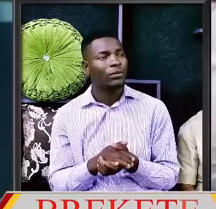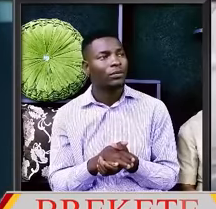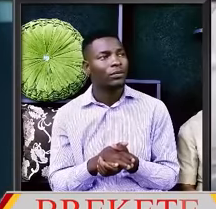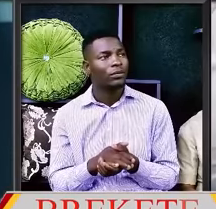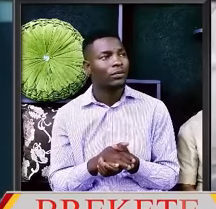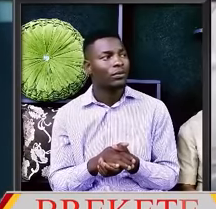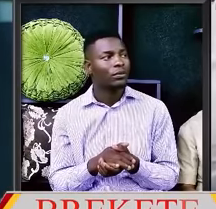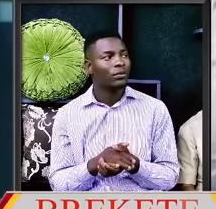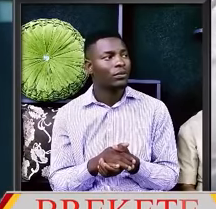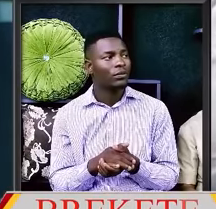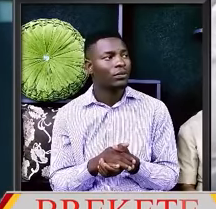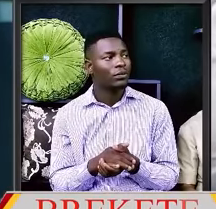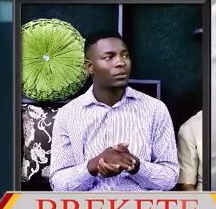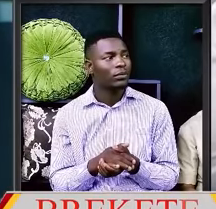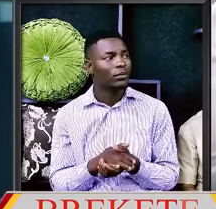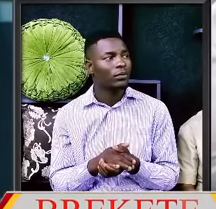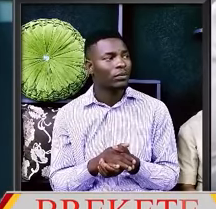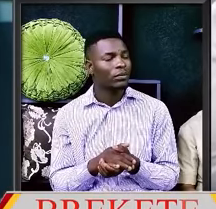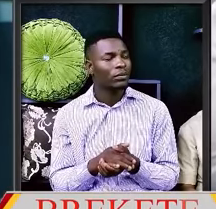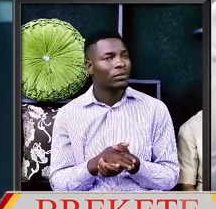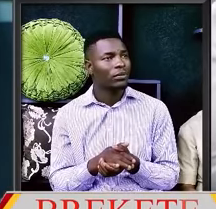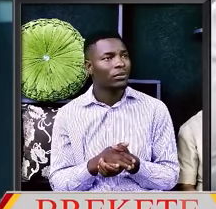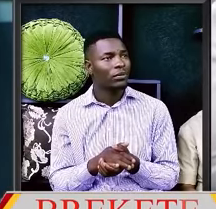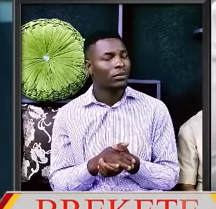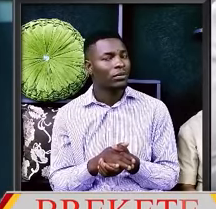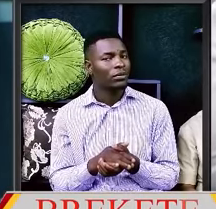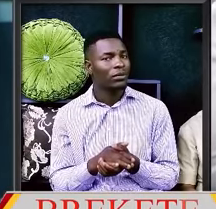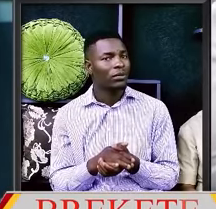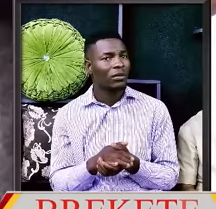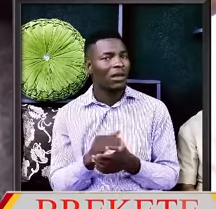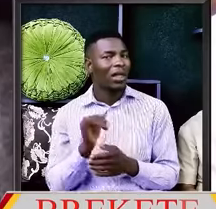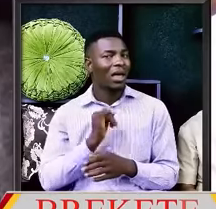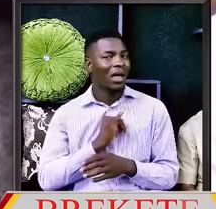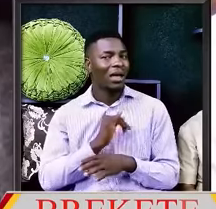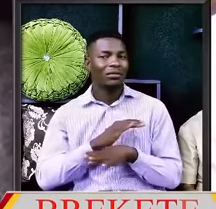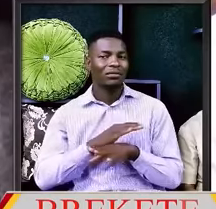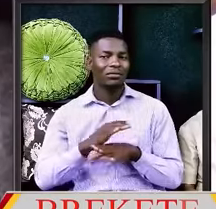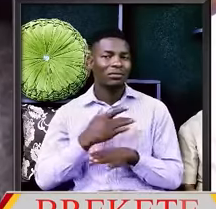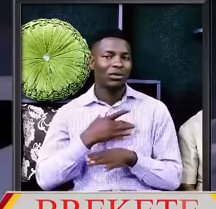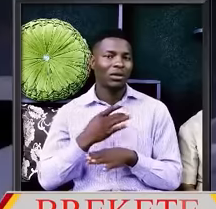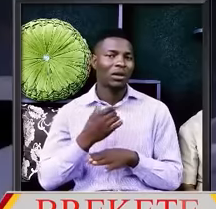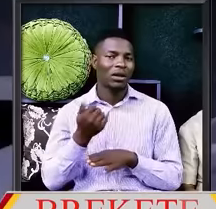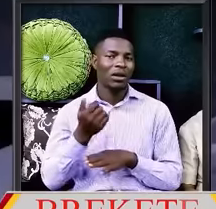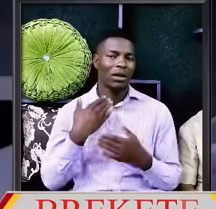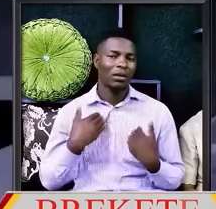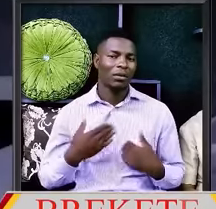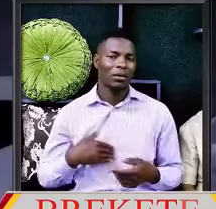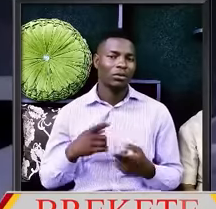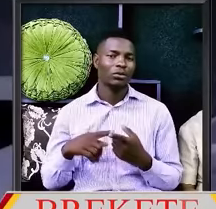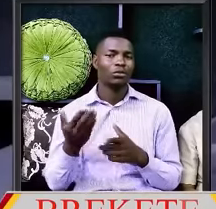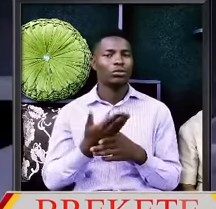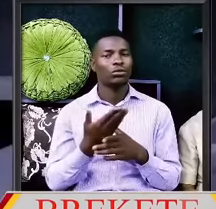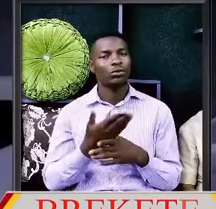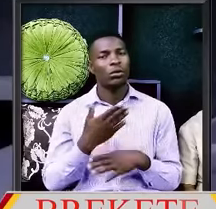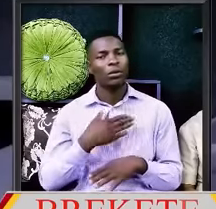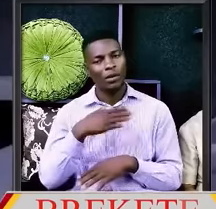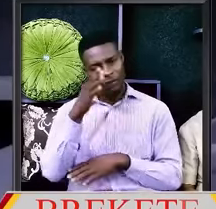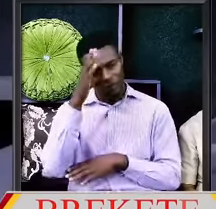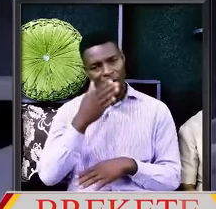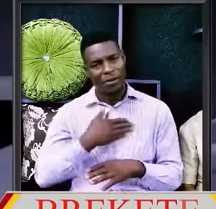talk about my father because I know they like me. Somebody stop my father. My father now, like, is 40 years